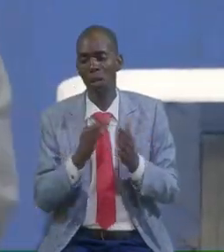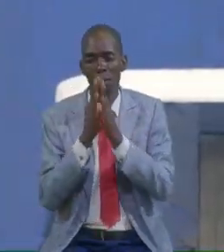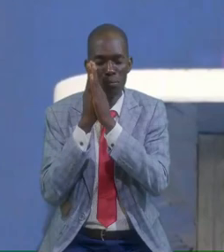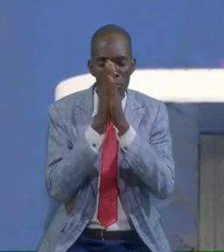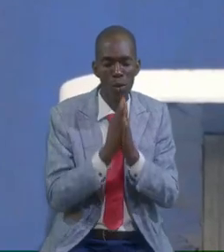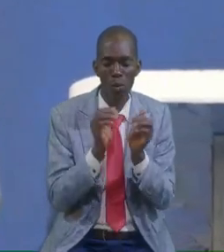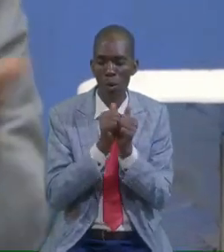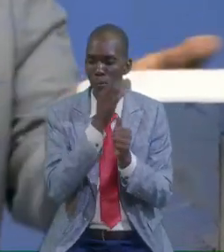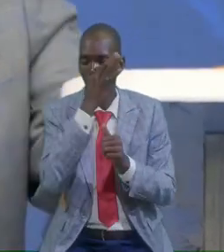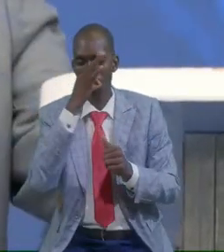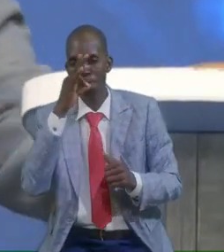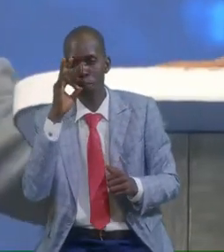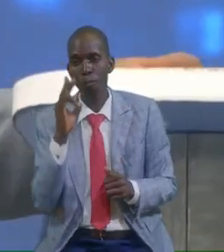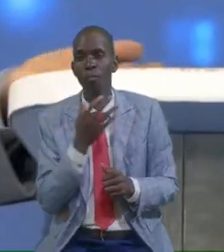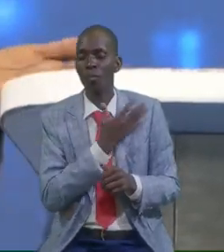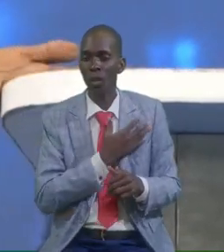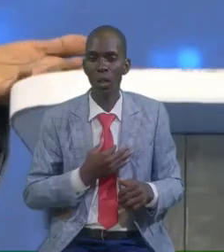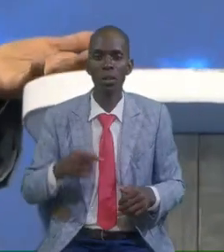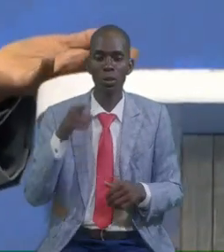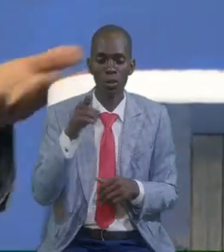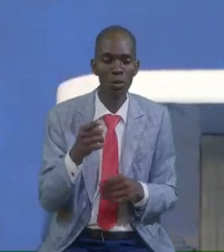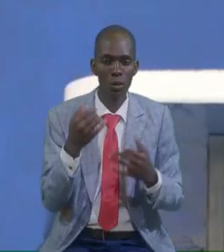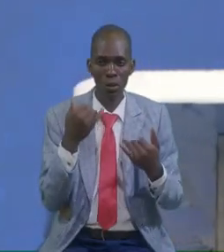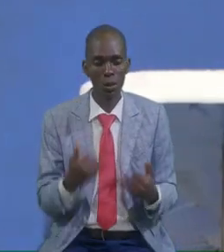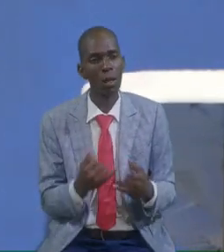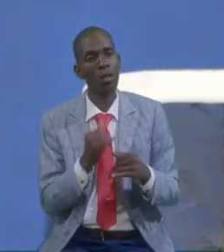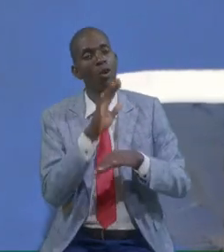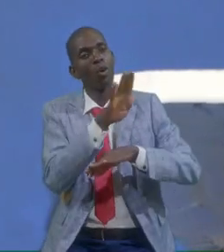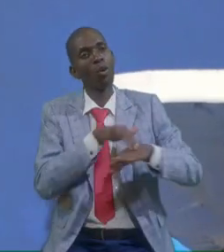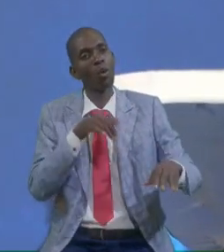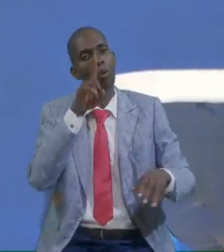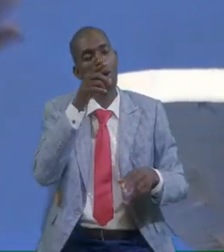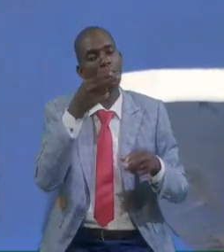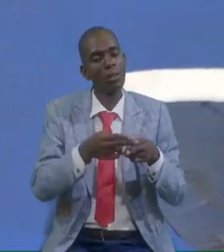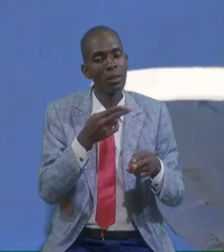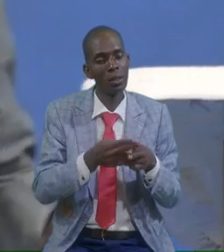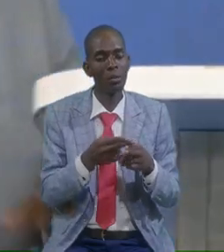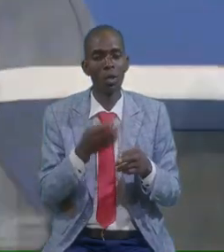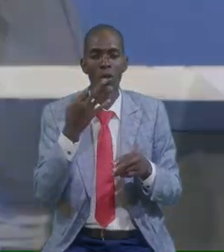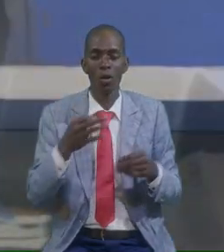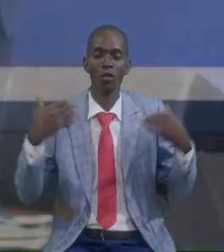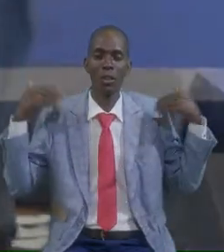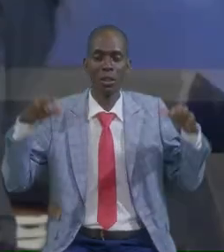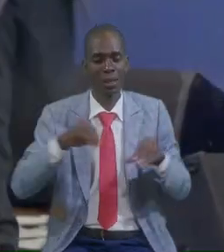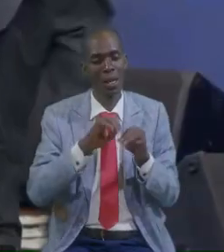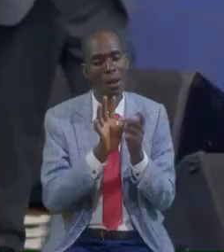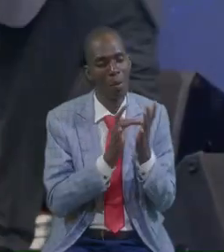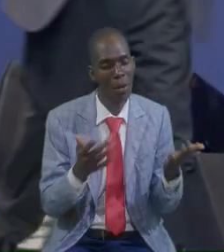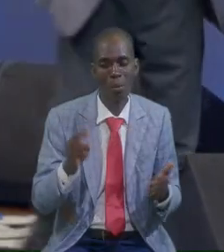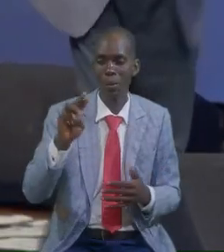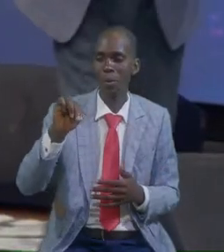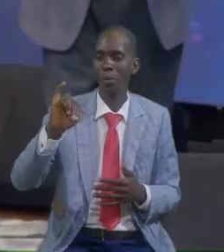and then you get the name of the angels in the Bible. Angel Michael, Angel